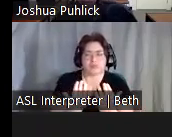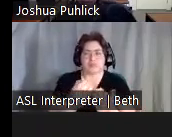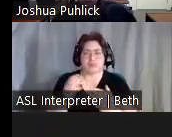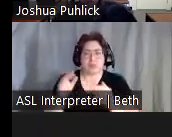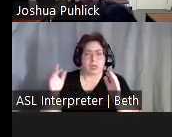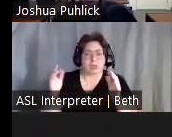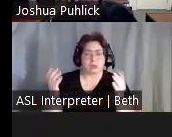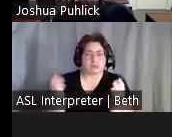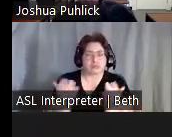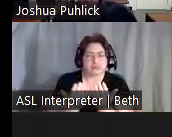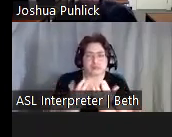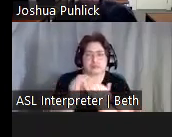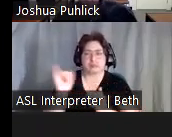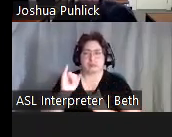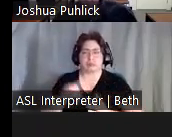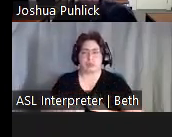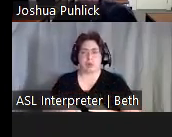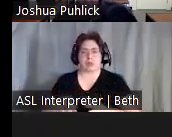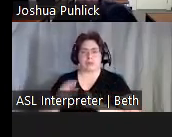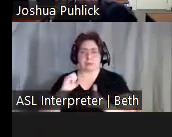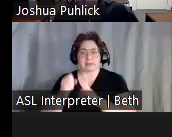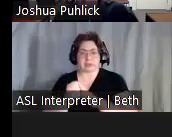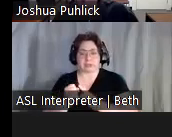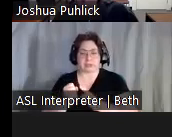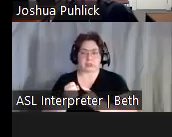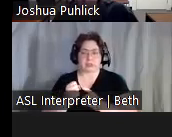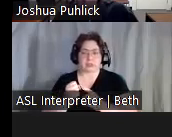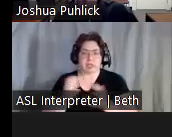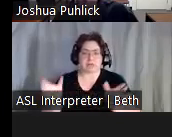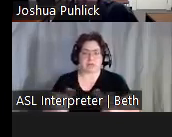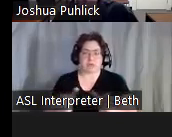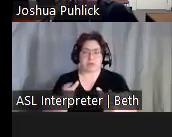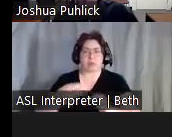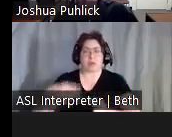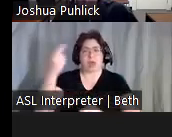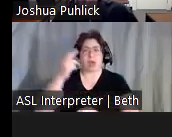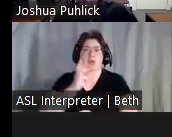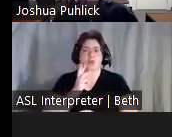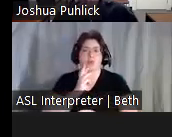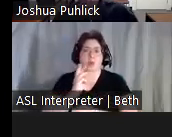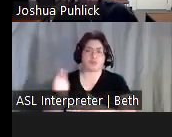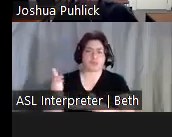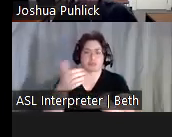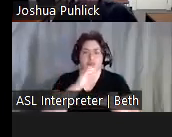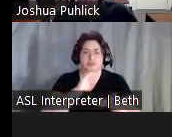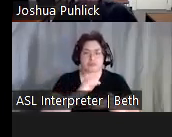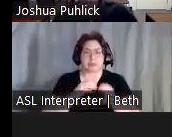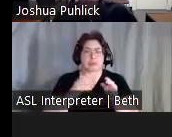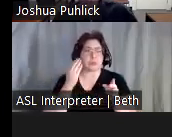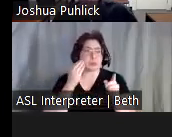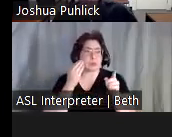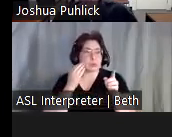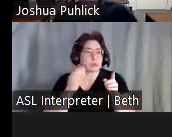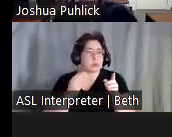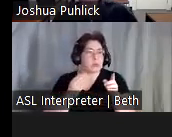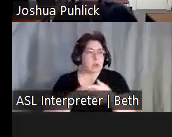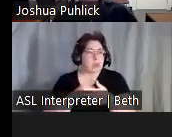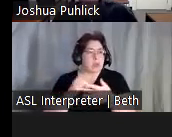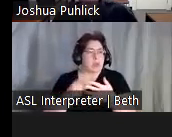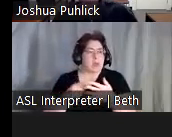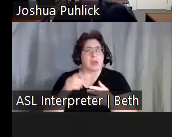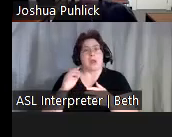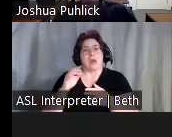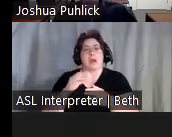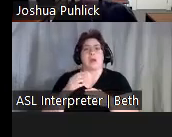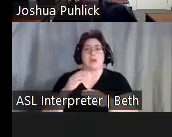Just to review some of our objectives for the resilience treatment, that overstory tree diversity is